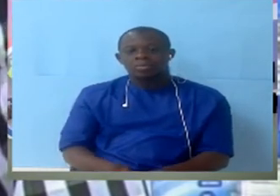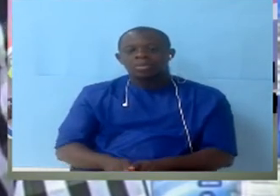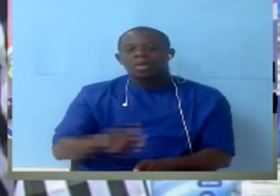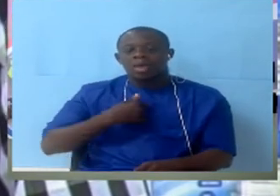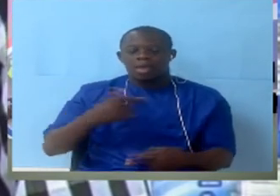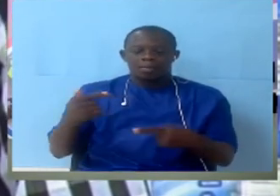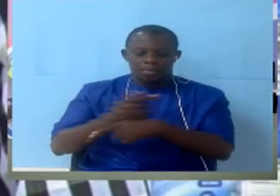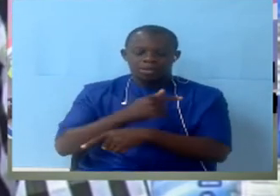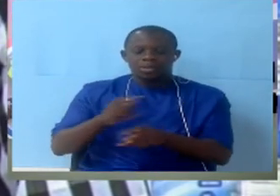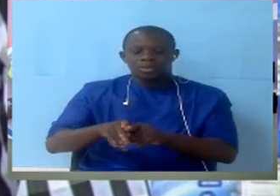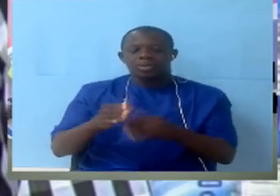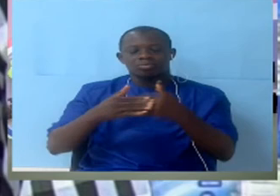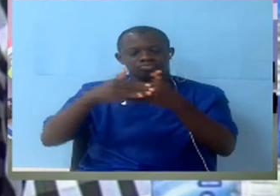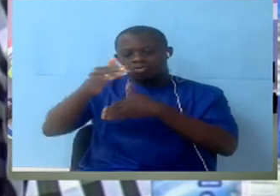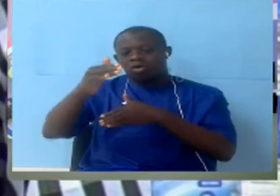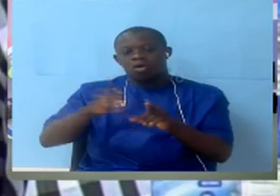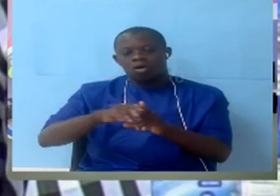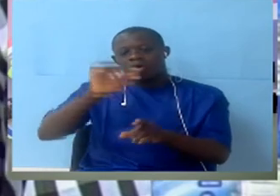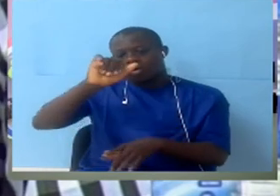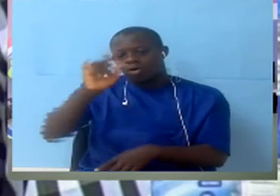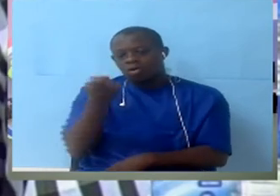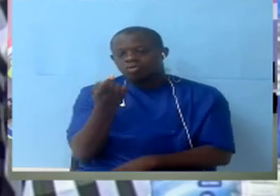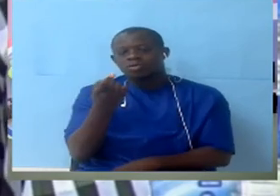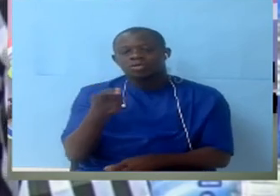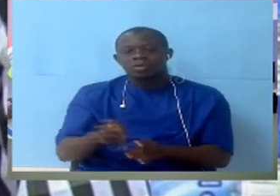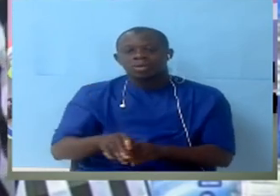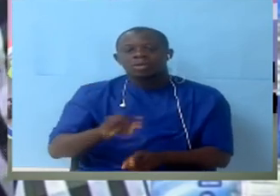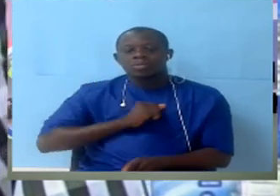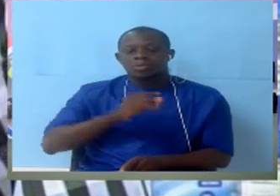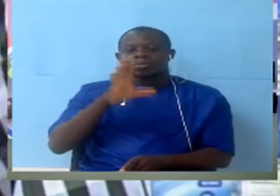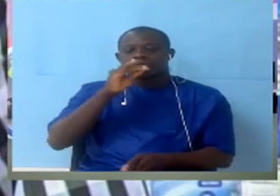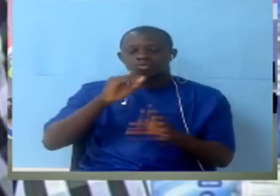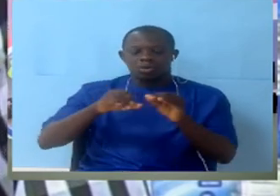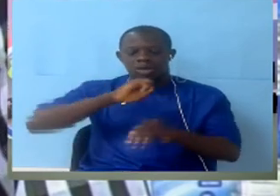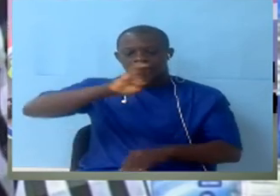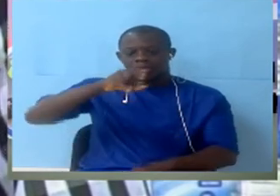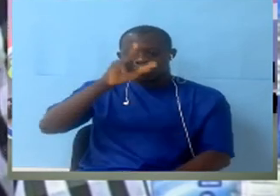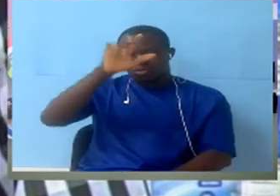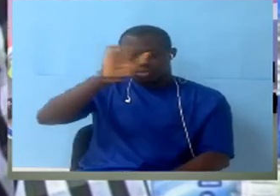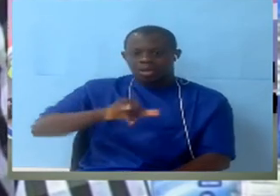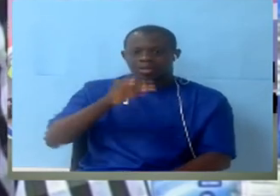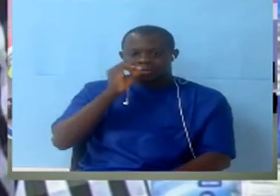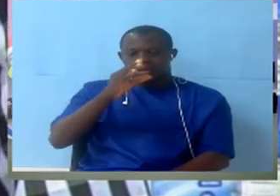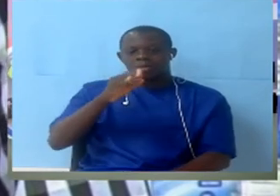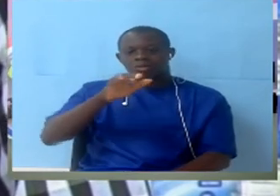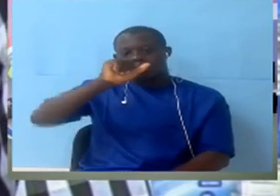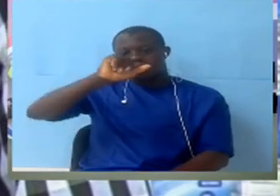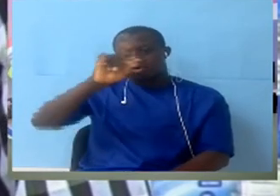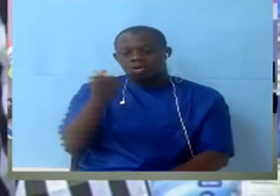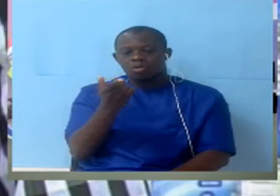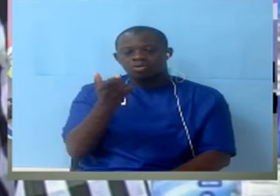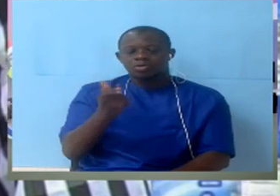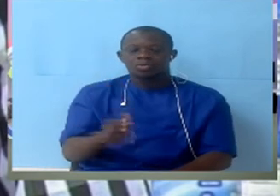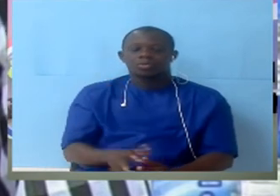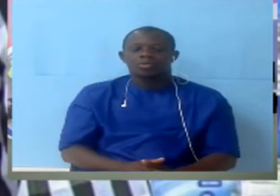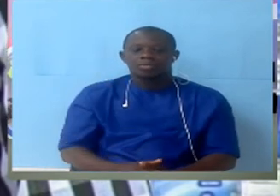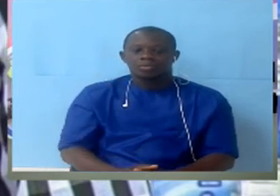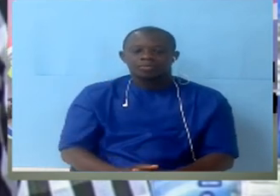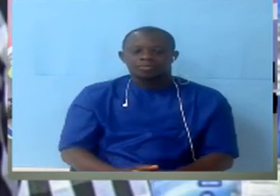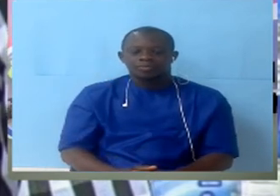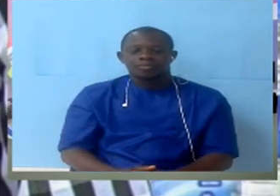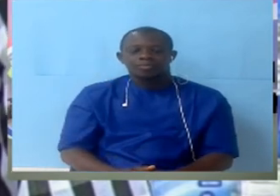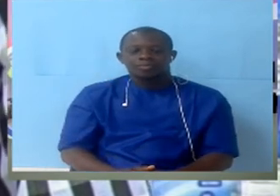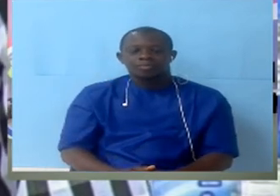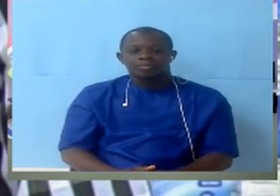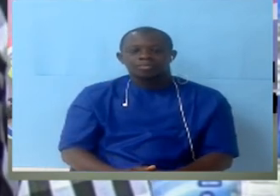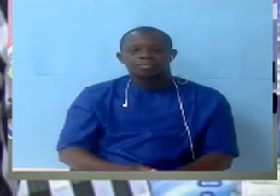I missed and went ahead of August. So mbe July le fokante ngo August. It's July, I'm saying August. Okay. Mbe July karo nyin fongole na la